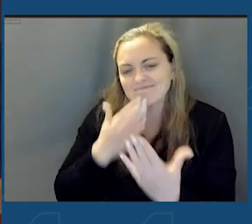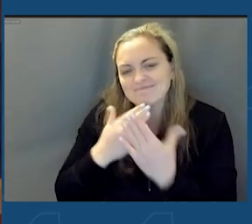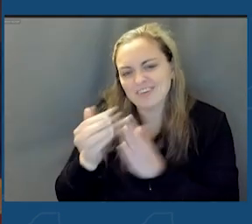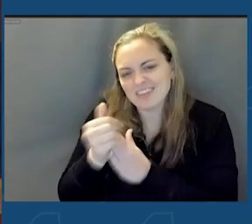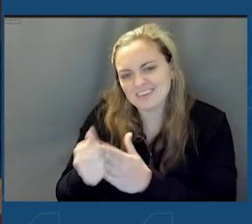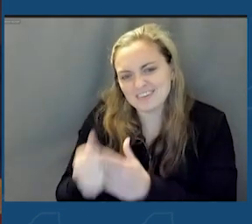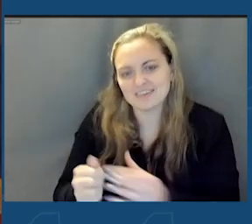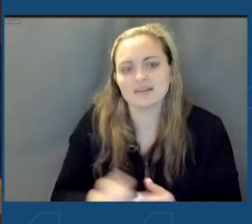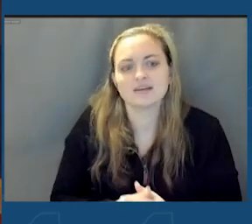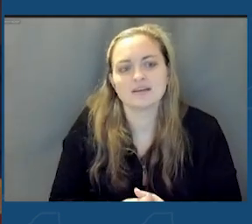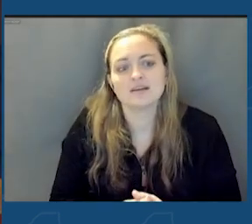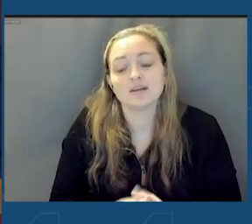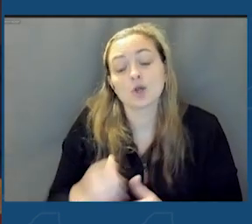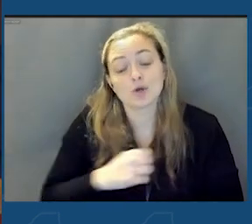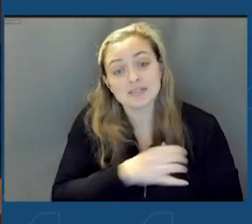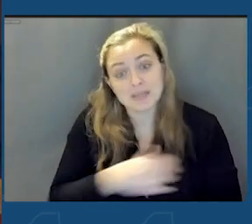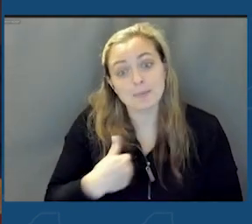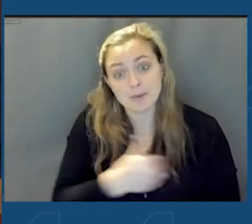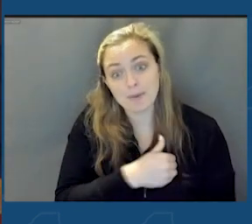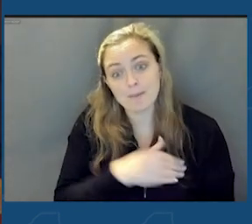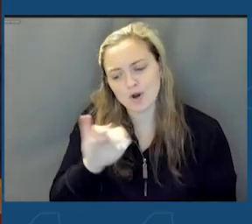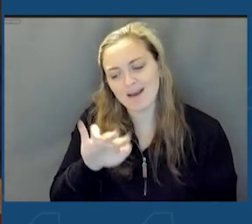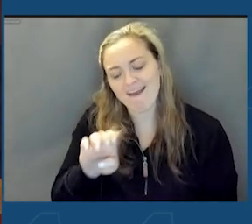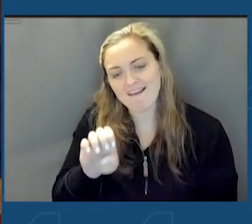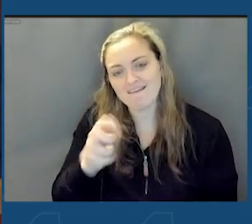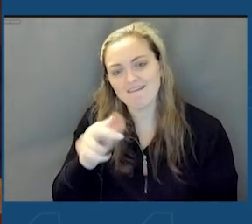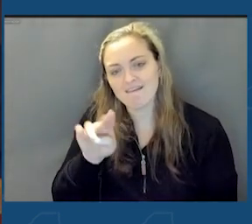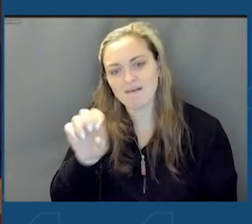You're a assembly member, Eddie Gibbs.